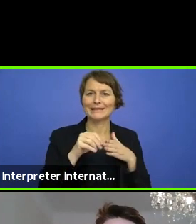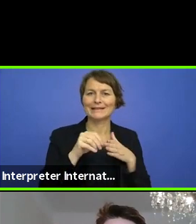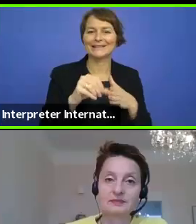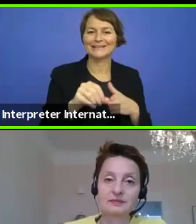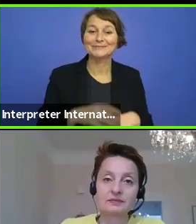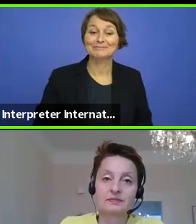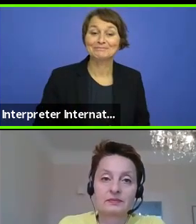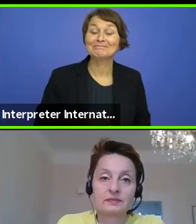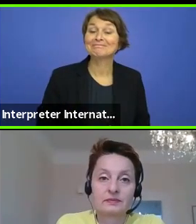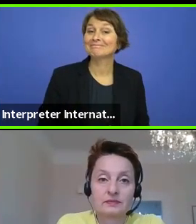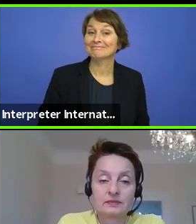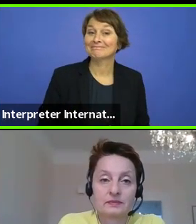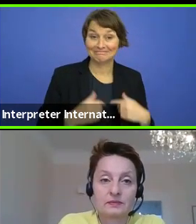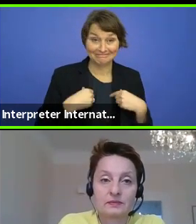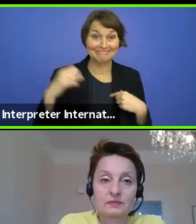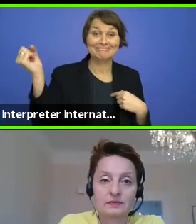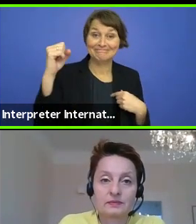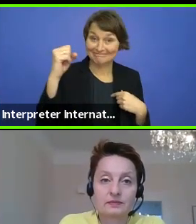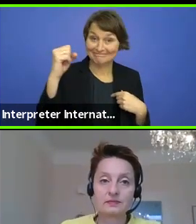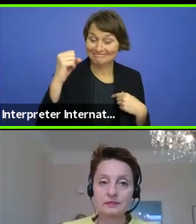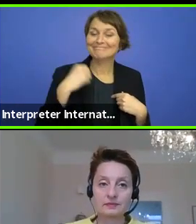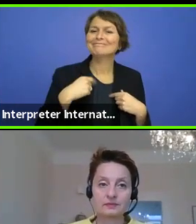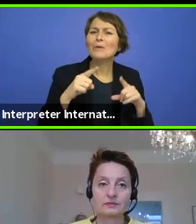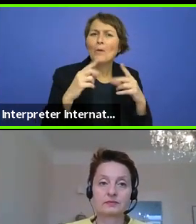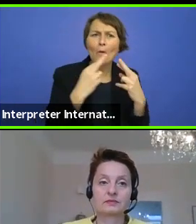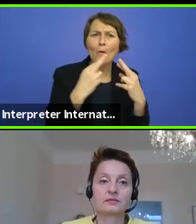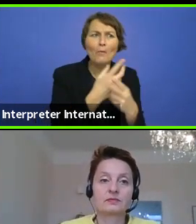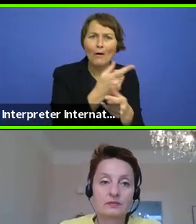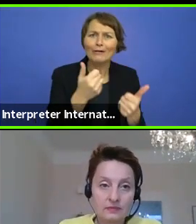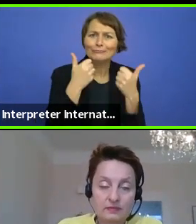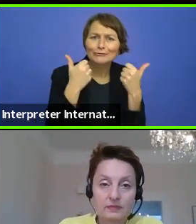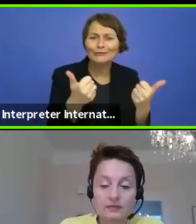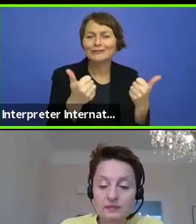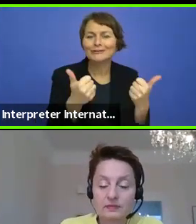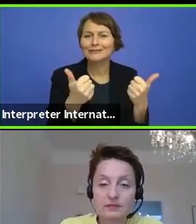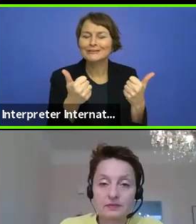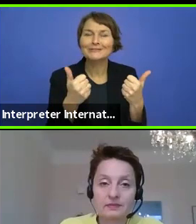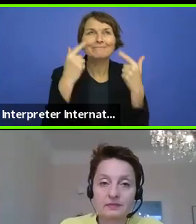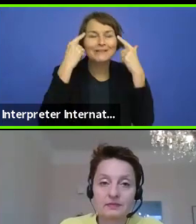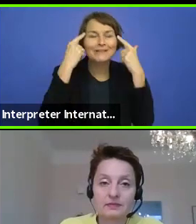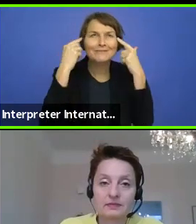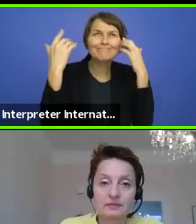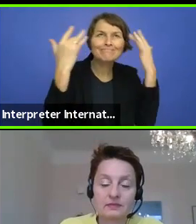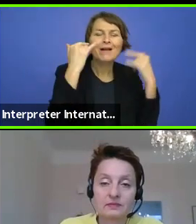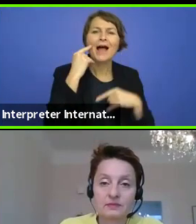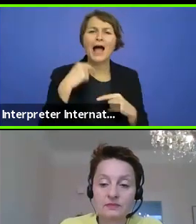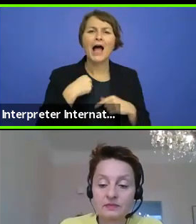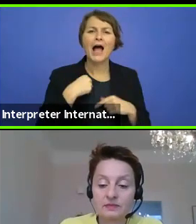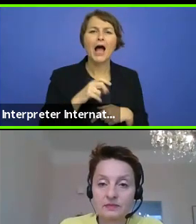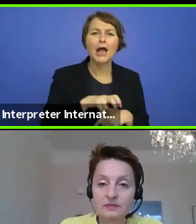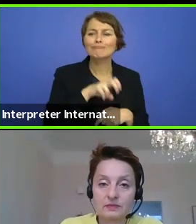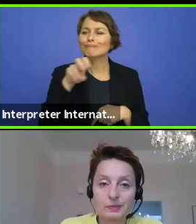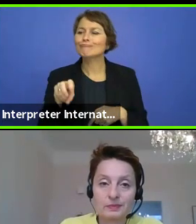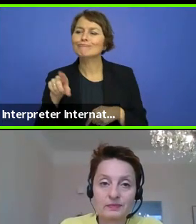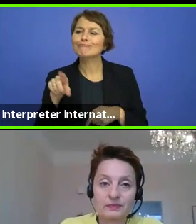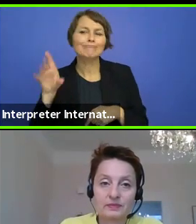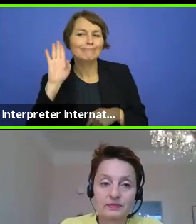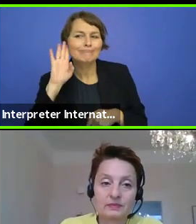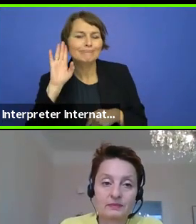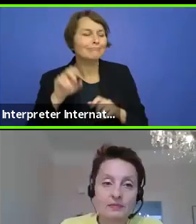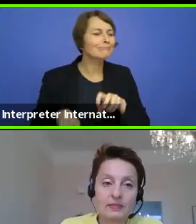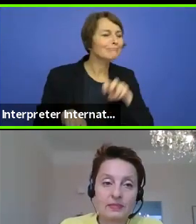you've all had very good sessions. I was cruising between them and I heard some very important dialogue in